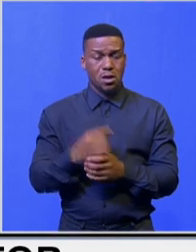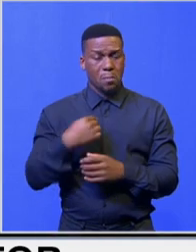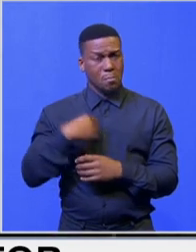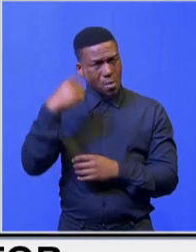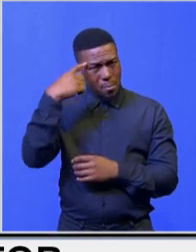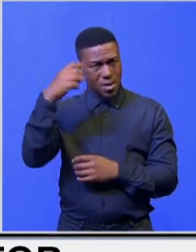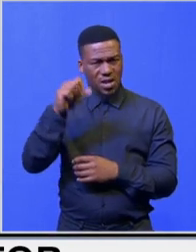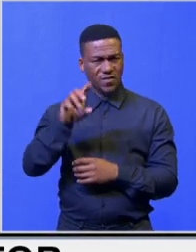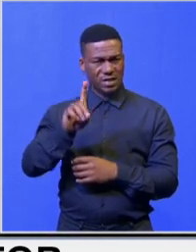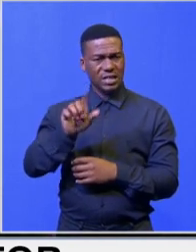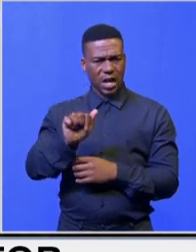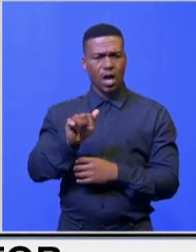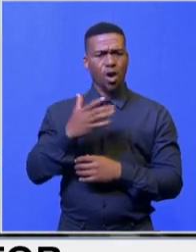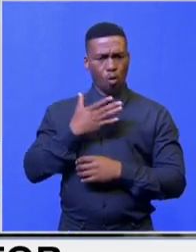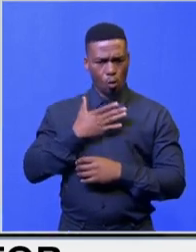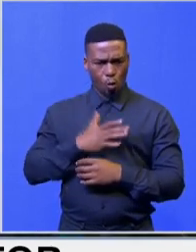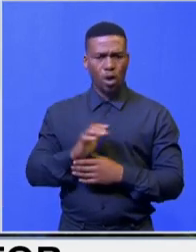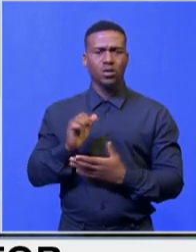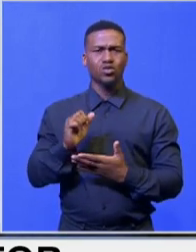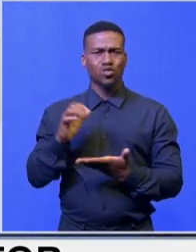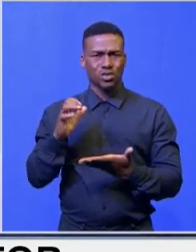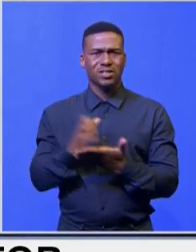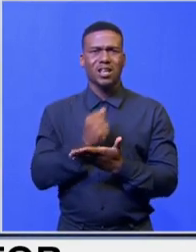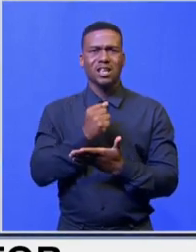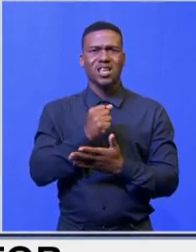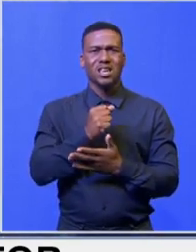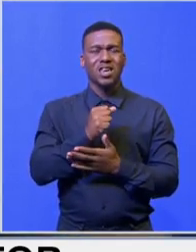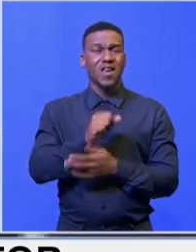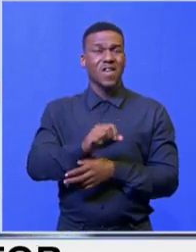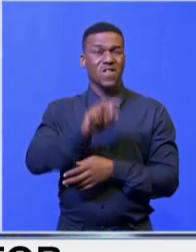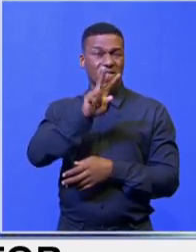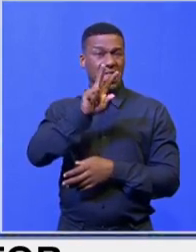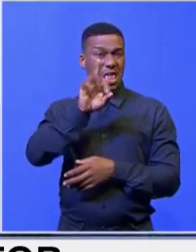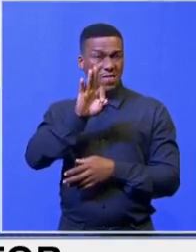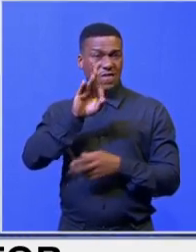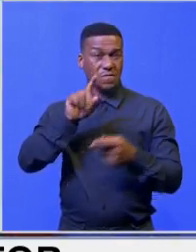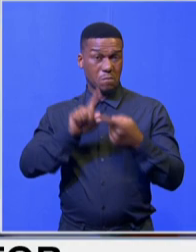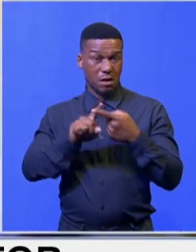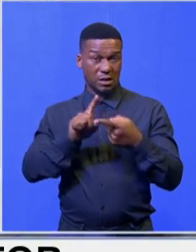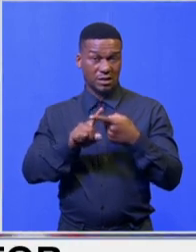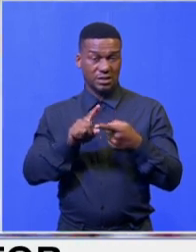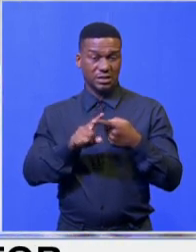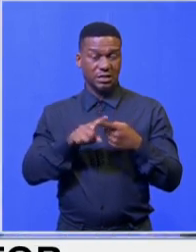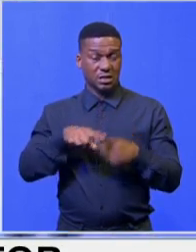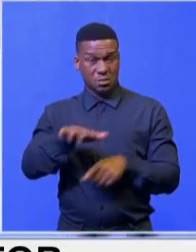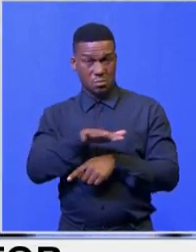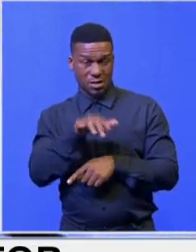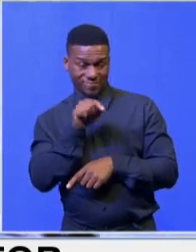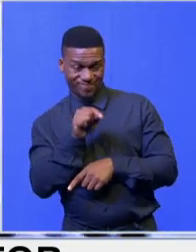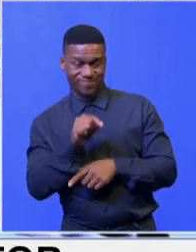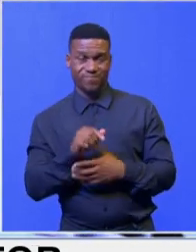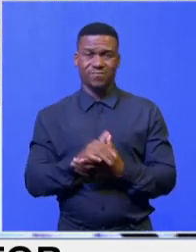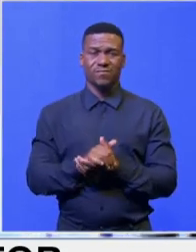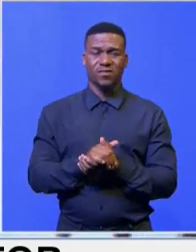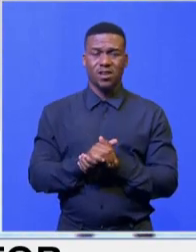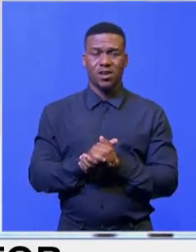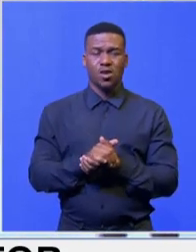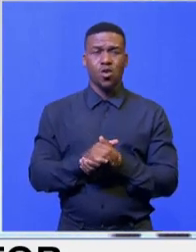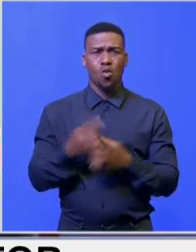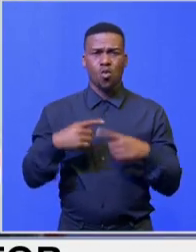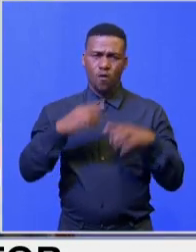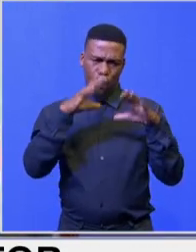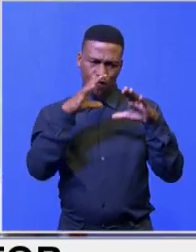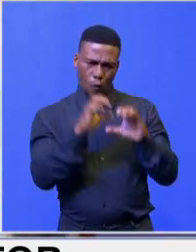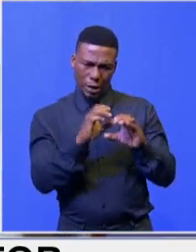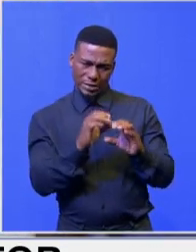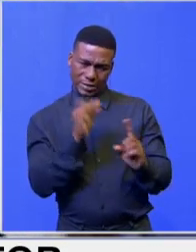to take the Freedom Front Plus posture, right? Where we speak to a very specific audience, a